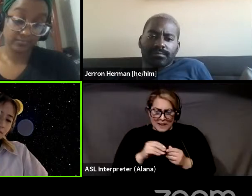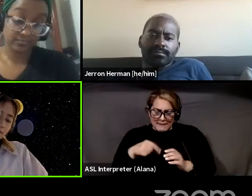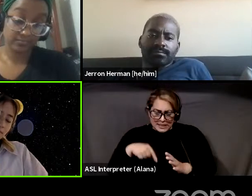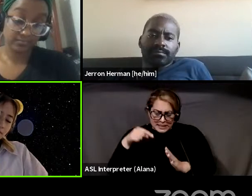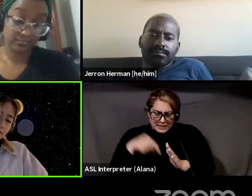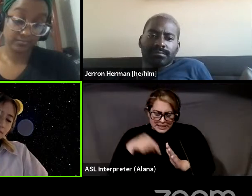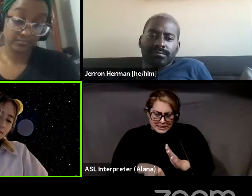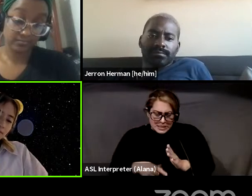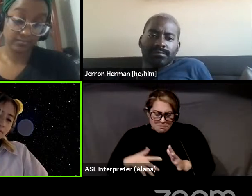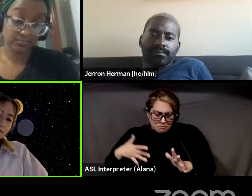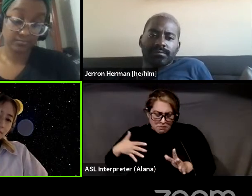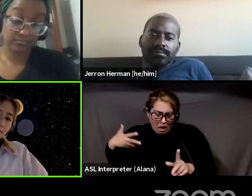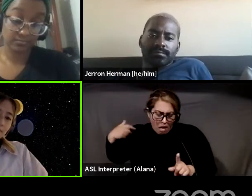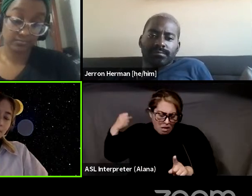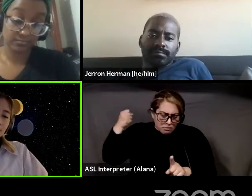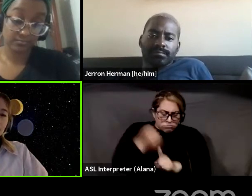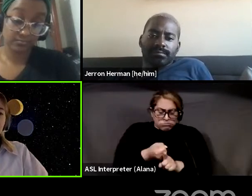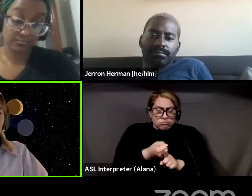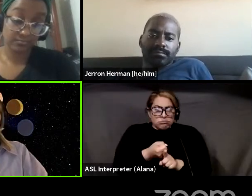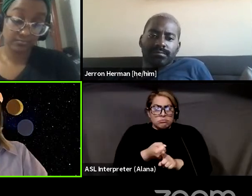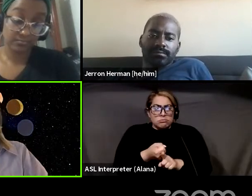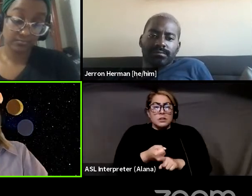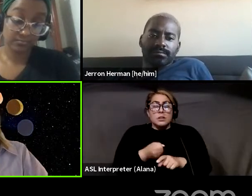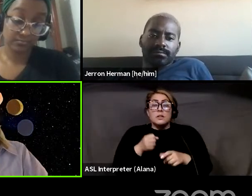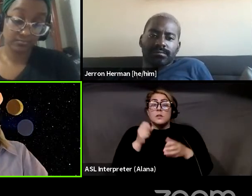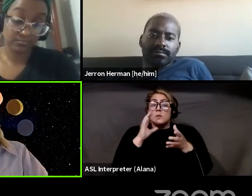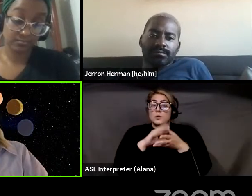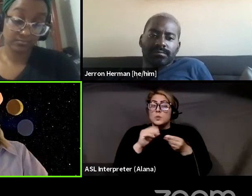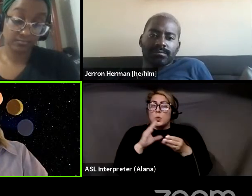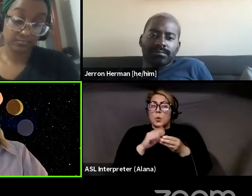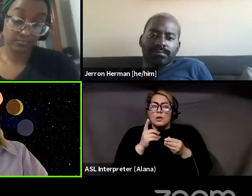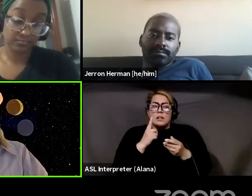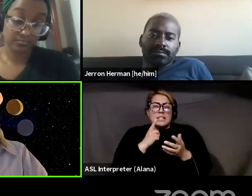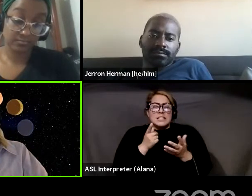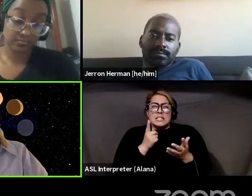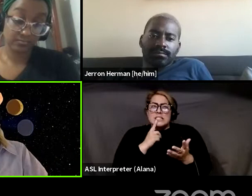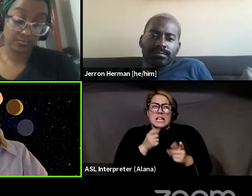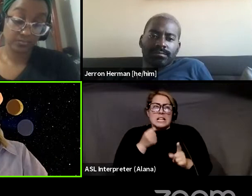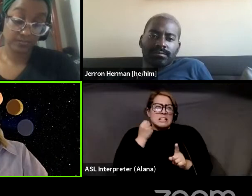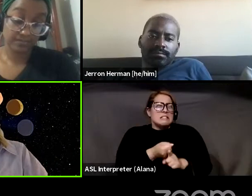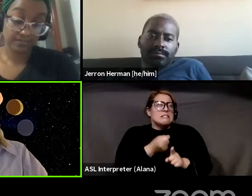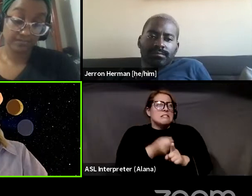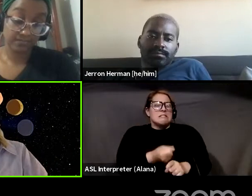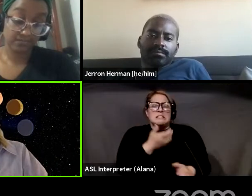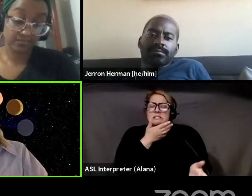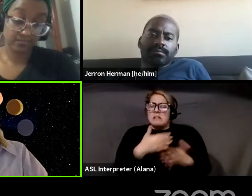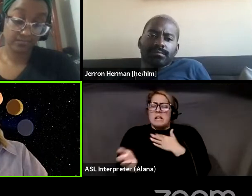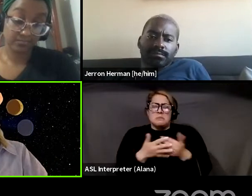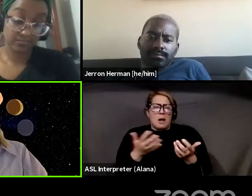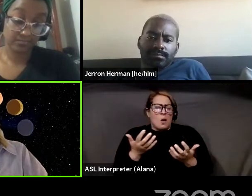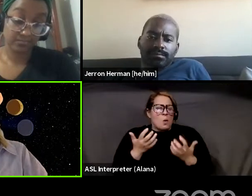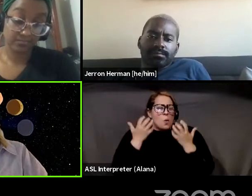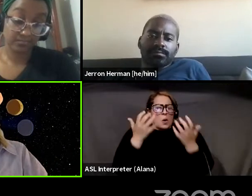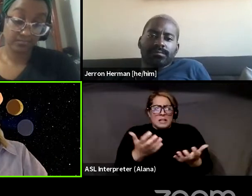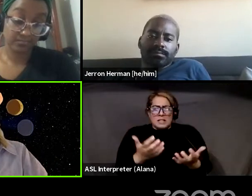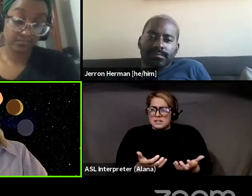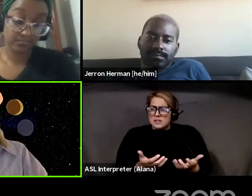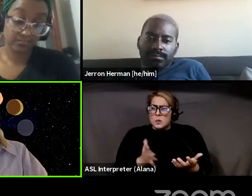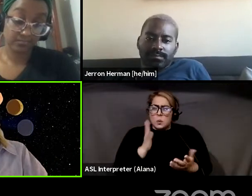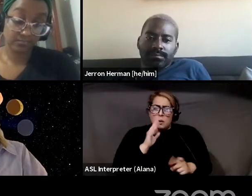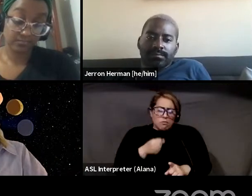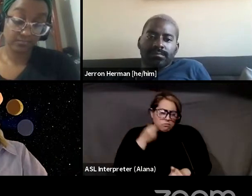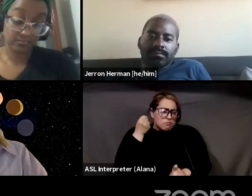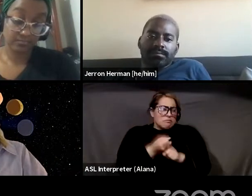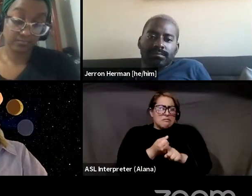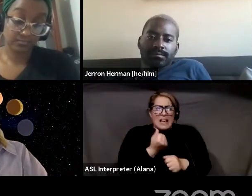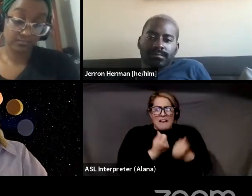those stories that cross audiences, cross experiences. I